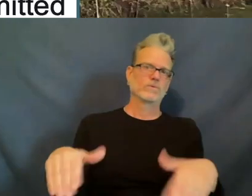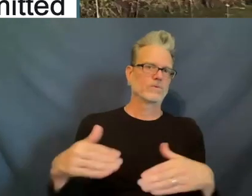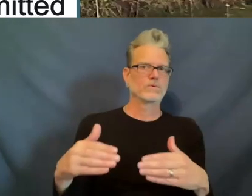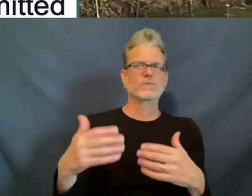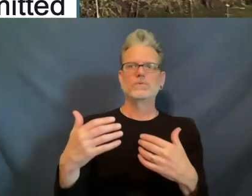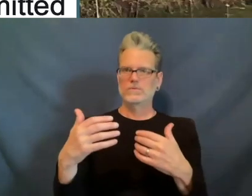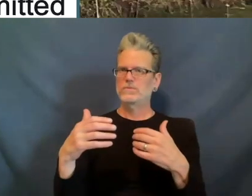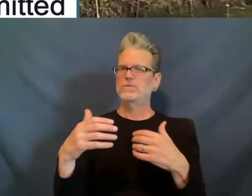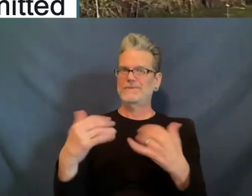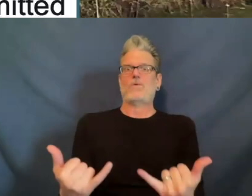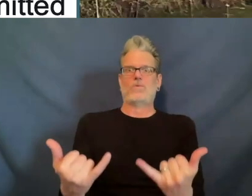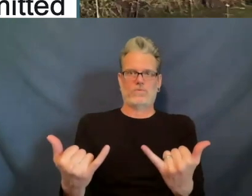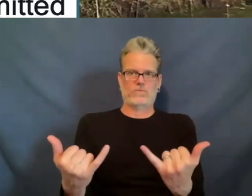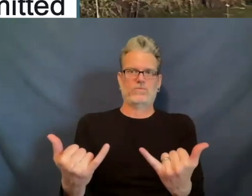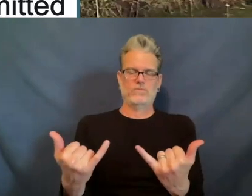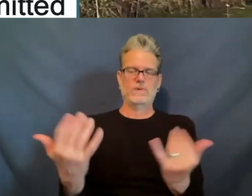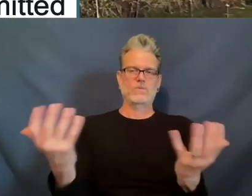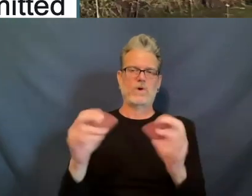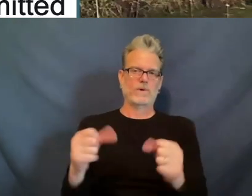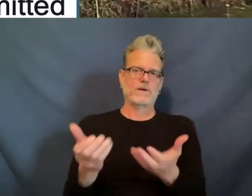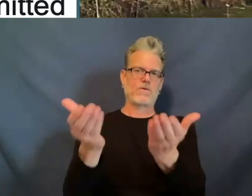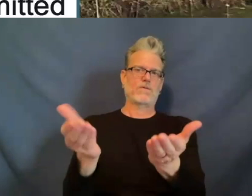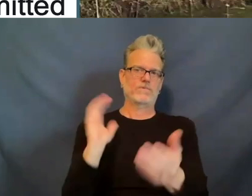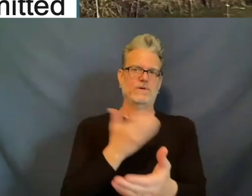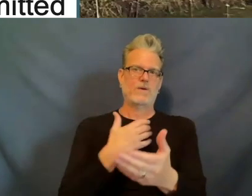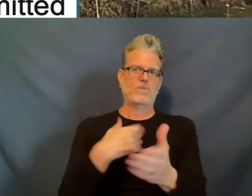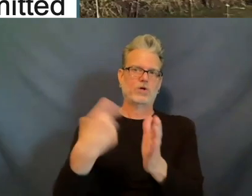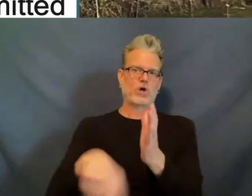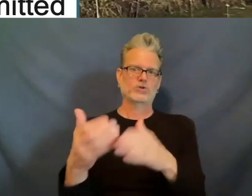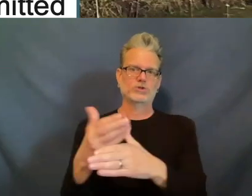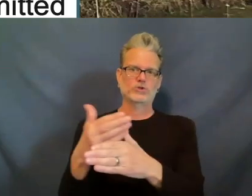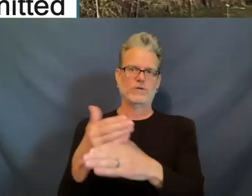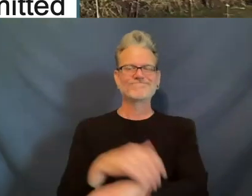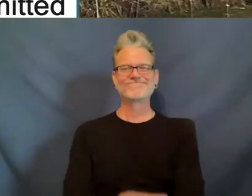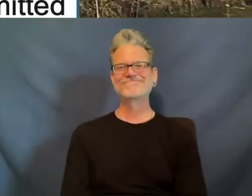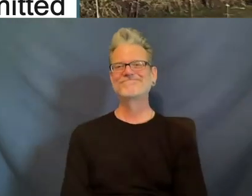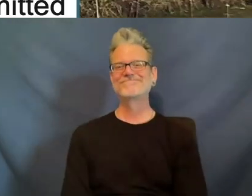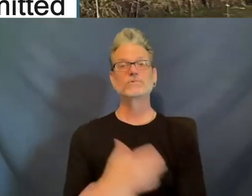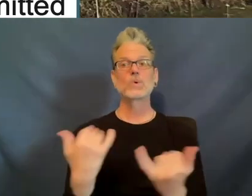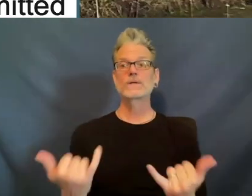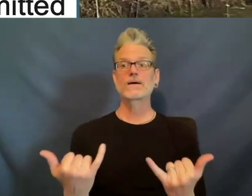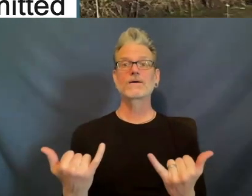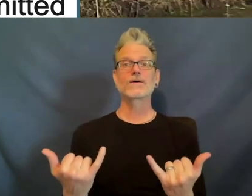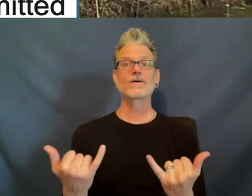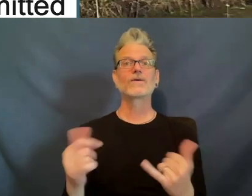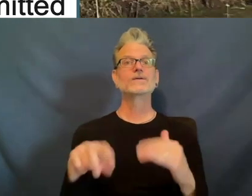able to offer in our cost share requirements. So I'm going to now jump to the next